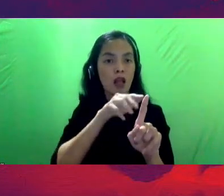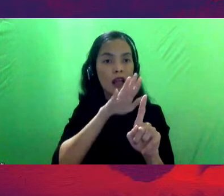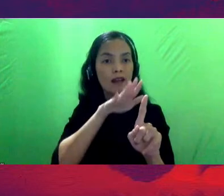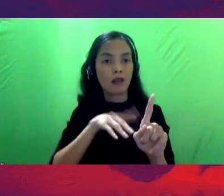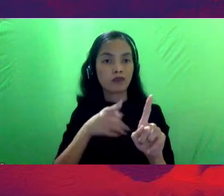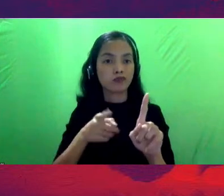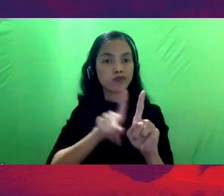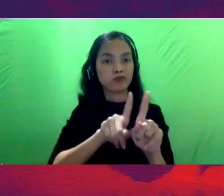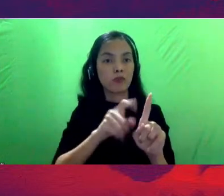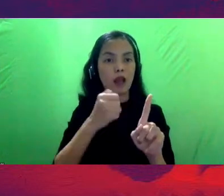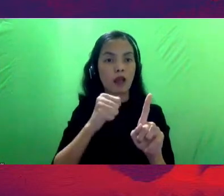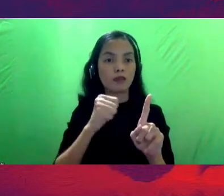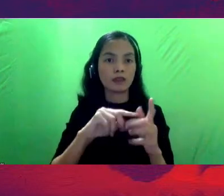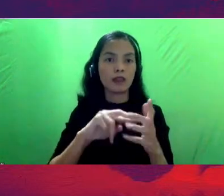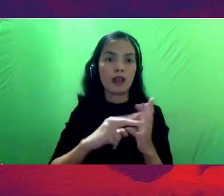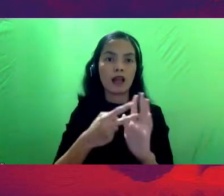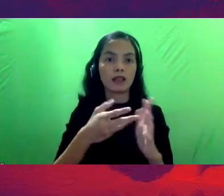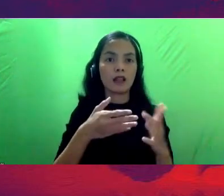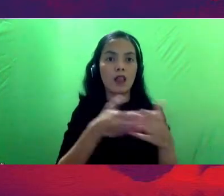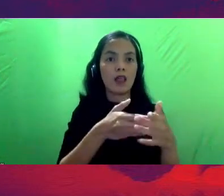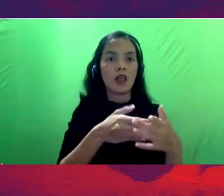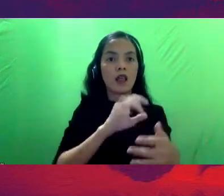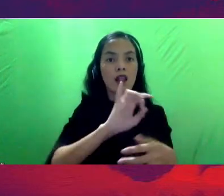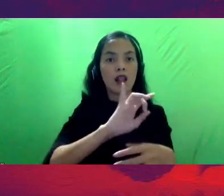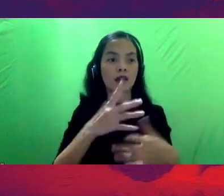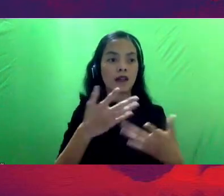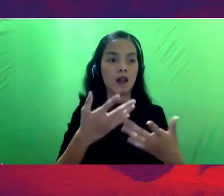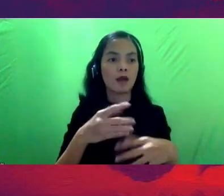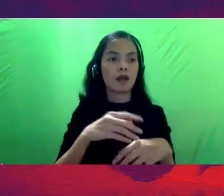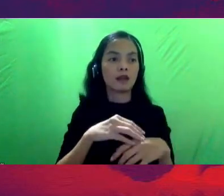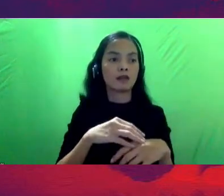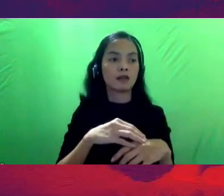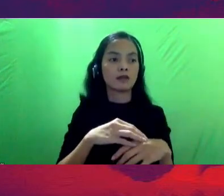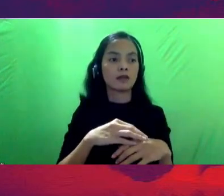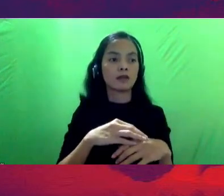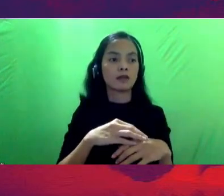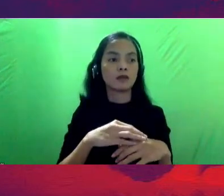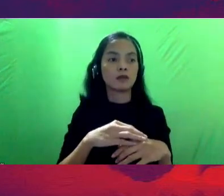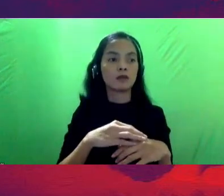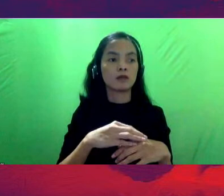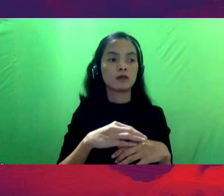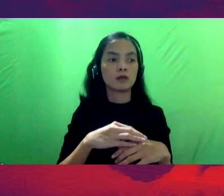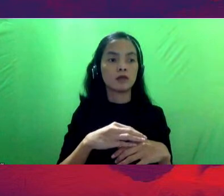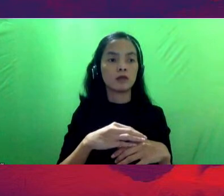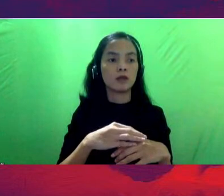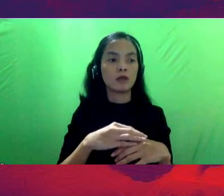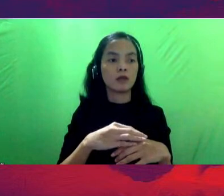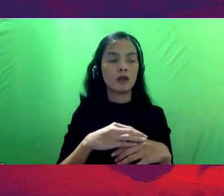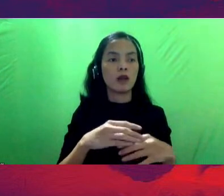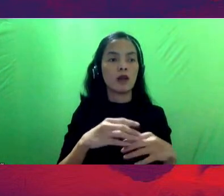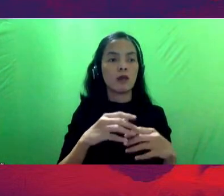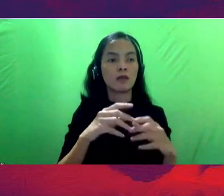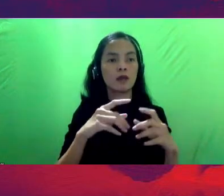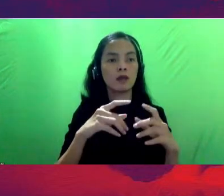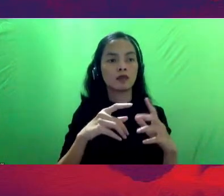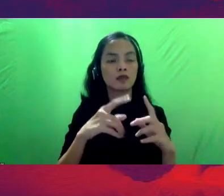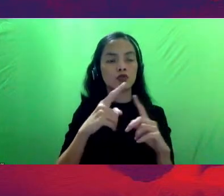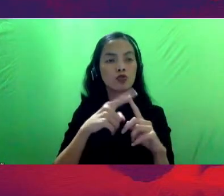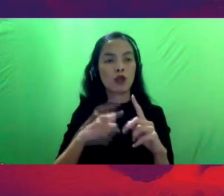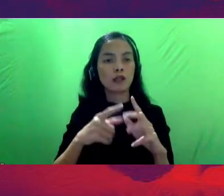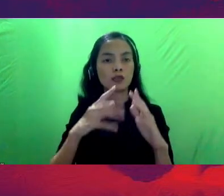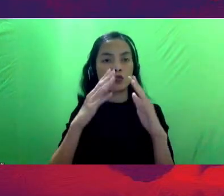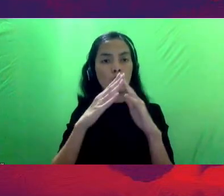unequal distributions of household chores at the household level, where women bear the most